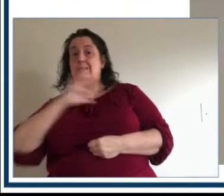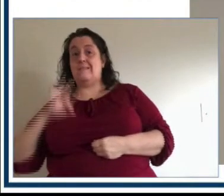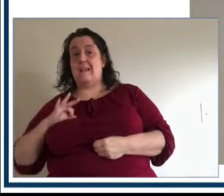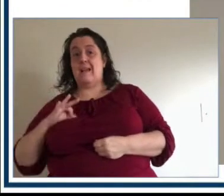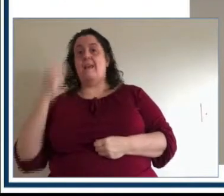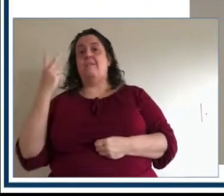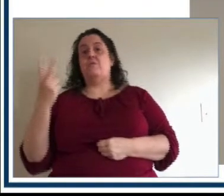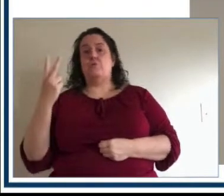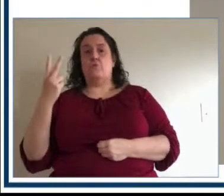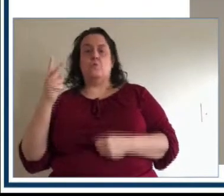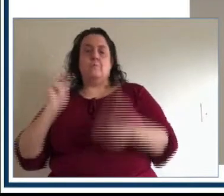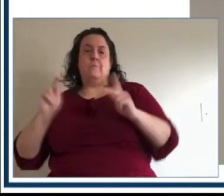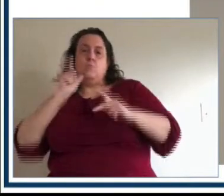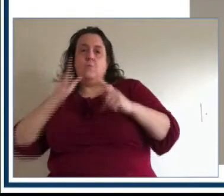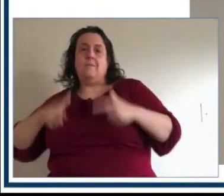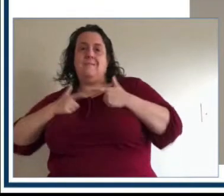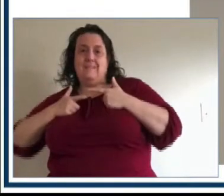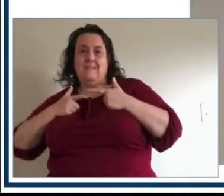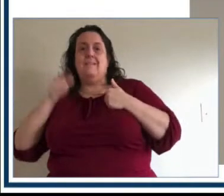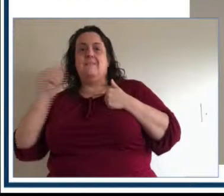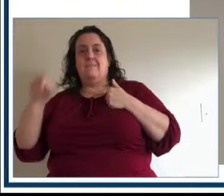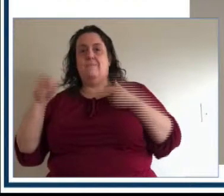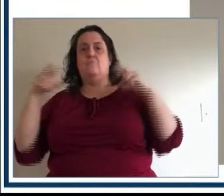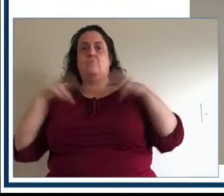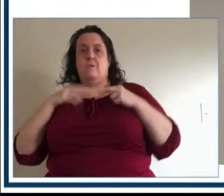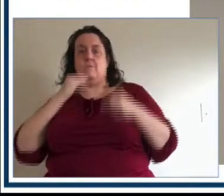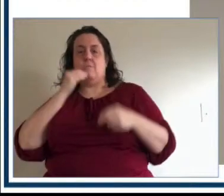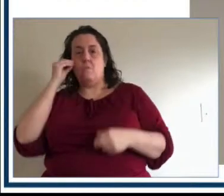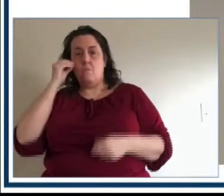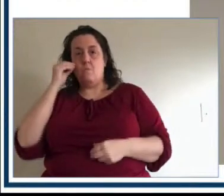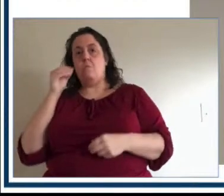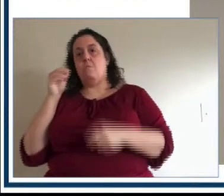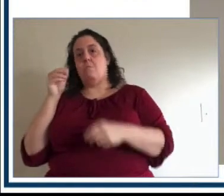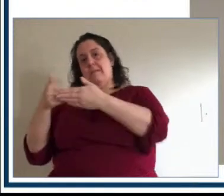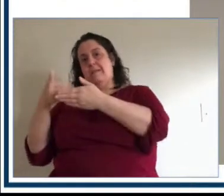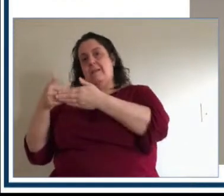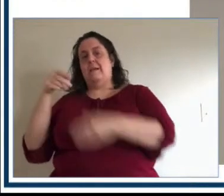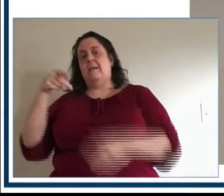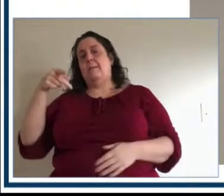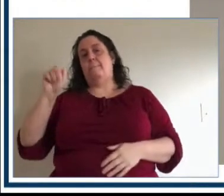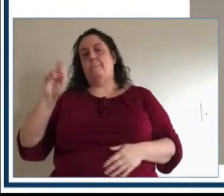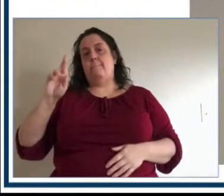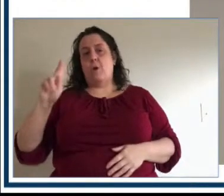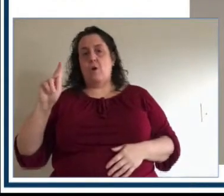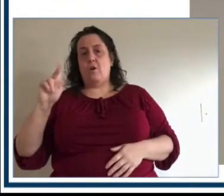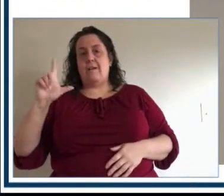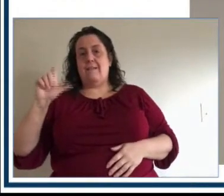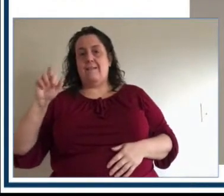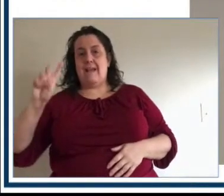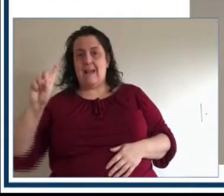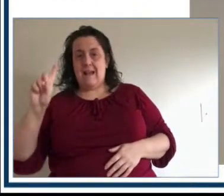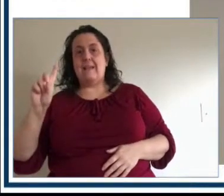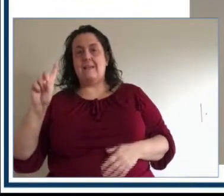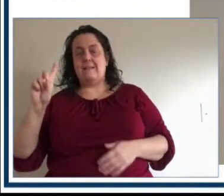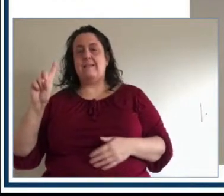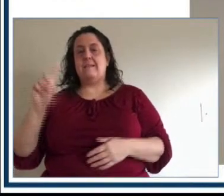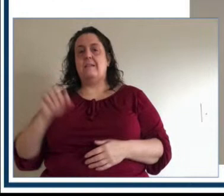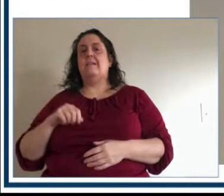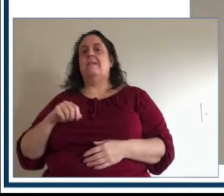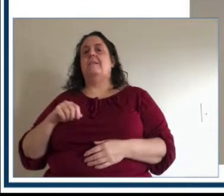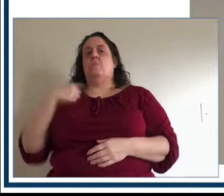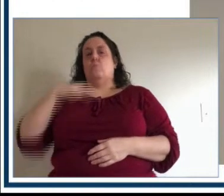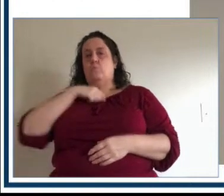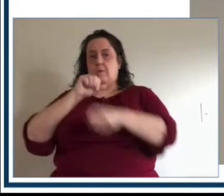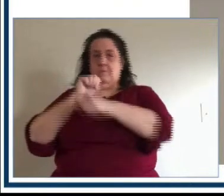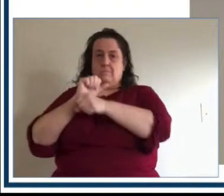attached retirement facility, Parkland, Antigonish. Public Health is working closely with the operator and staff to manage